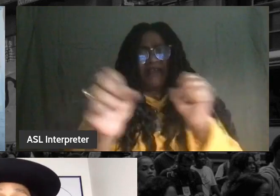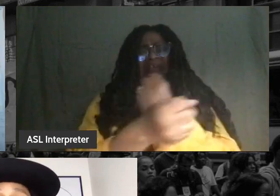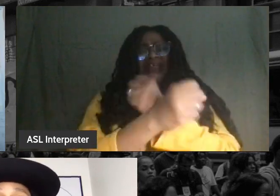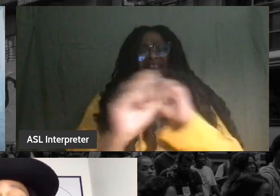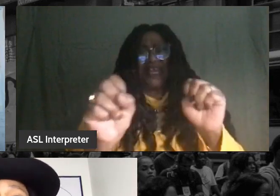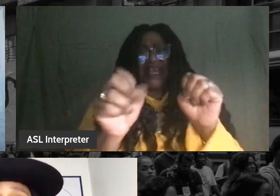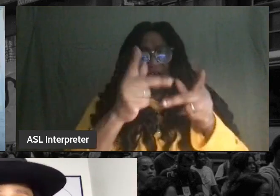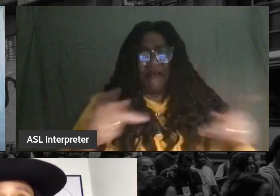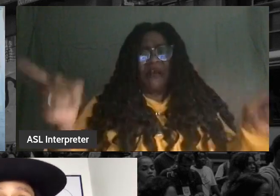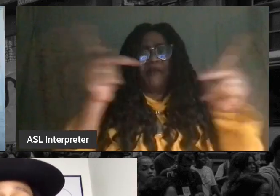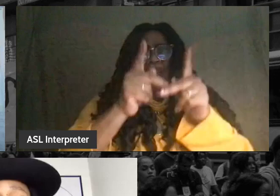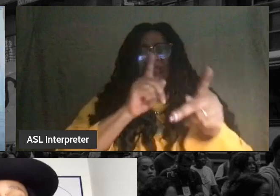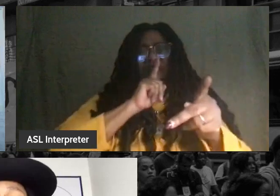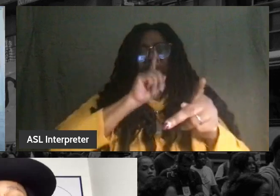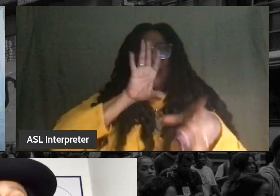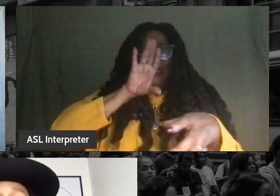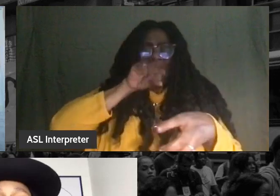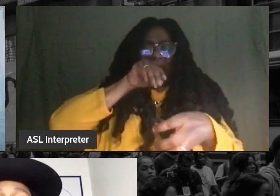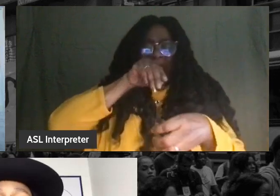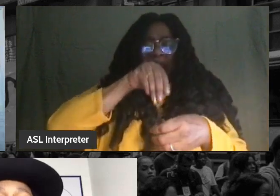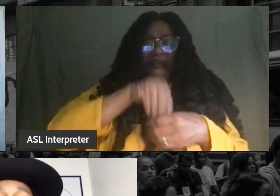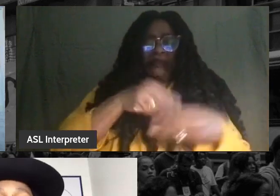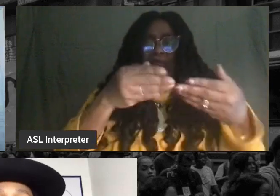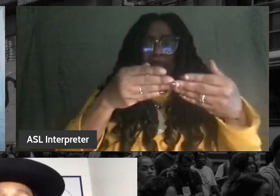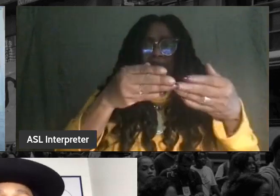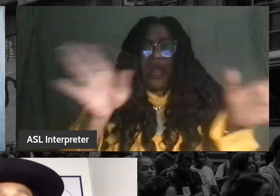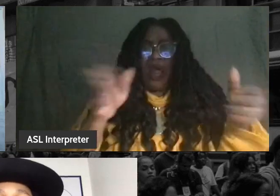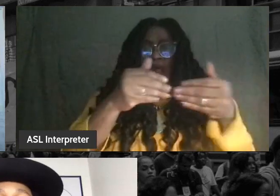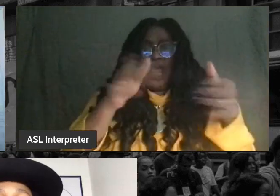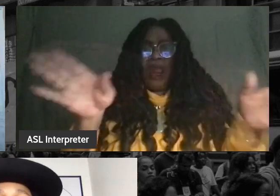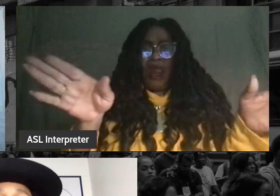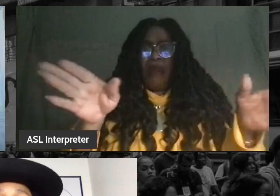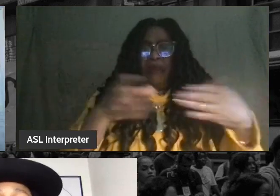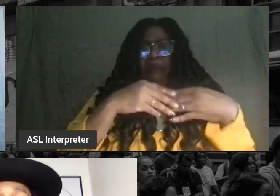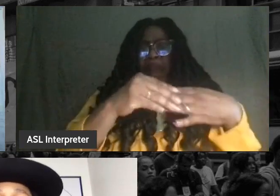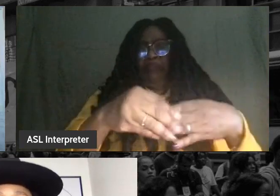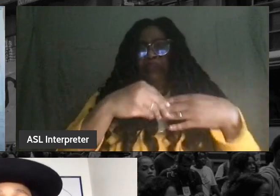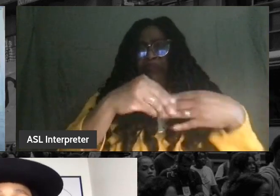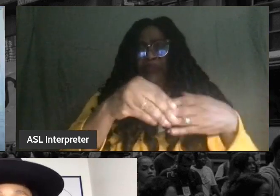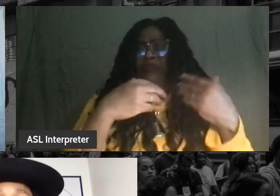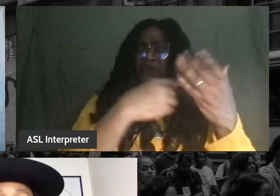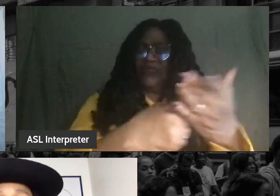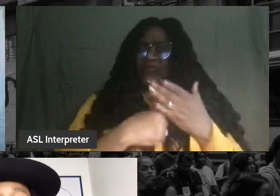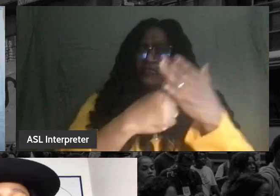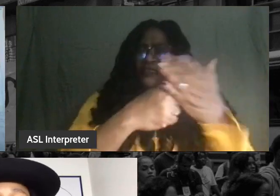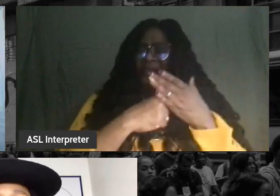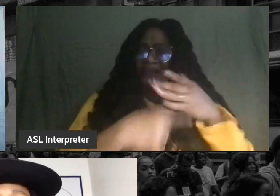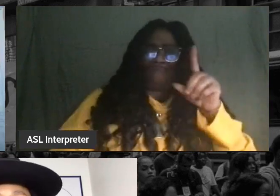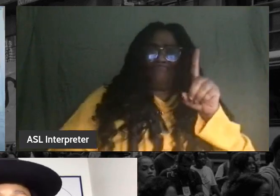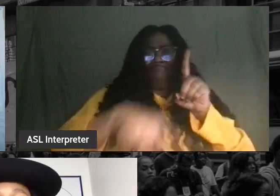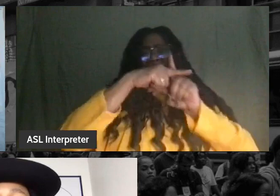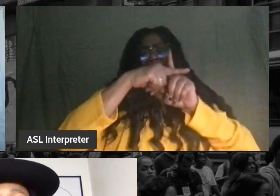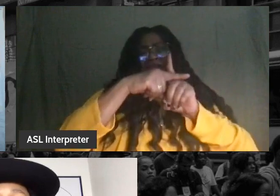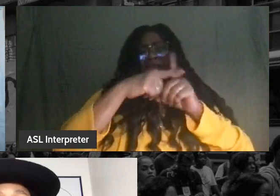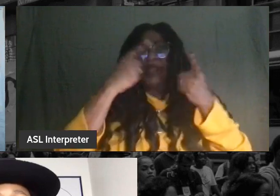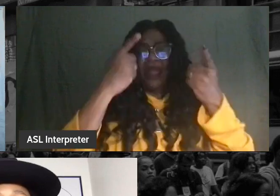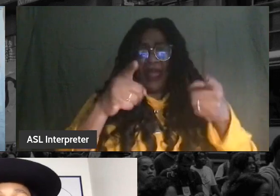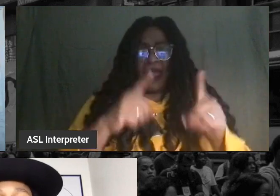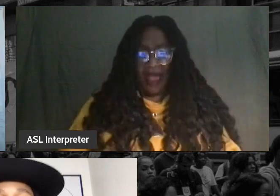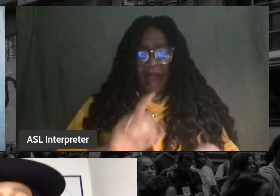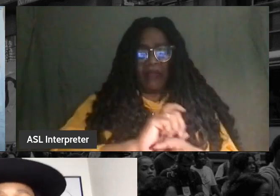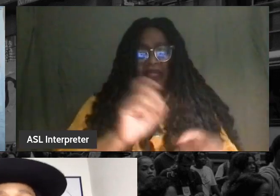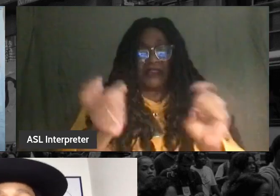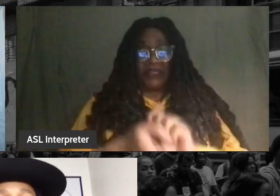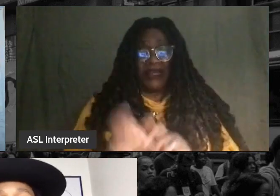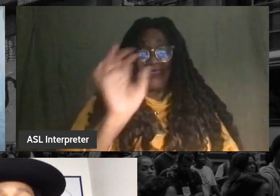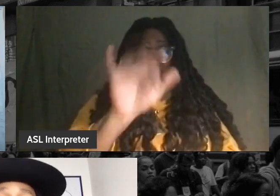indulge and take part in an open dialogue about ways that we can affect lasting change in these spaces. And those have been some of